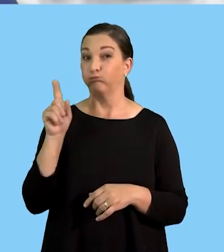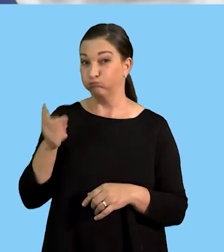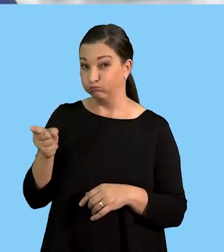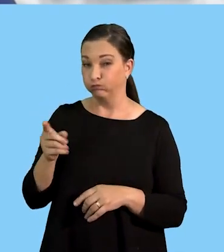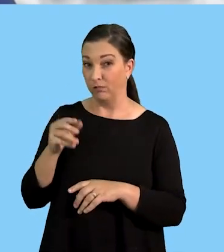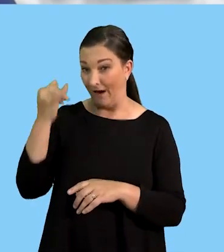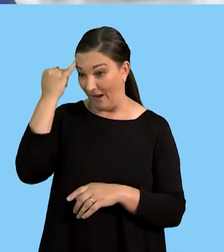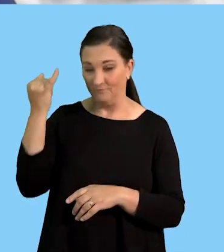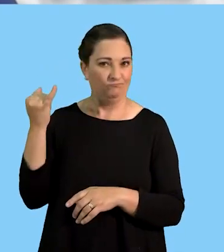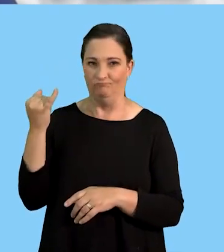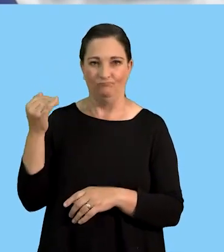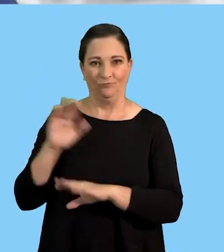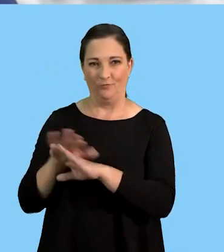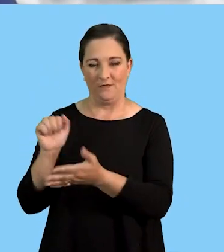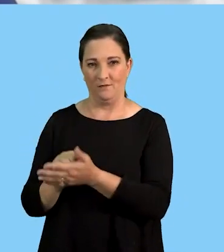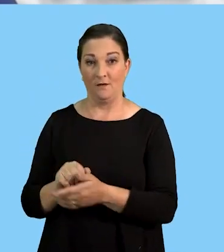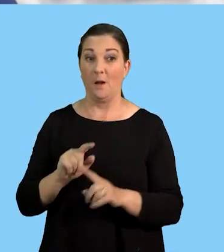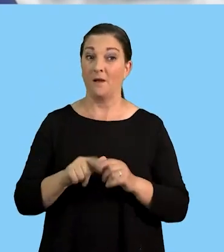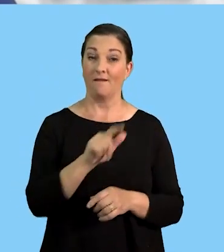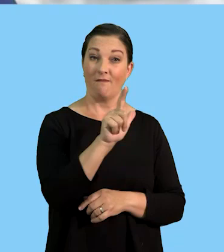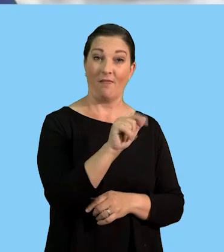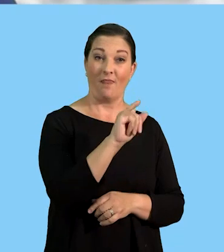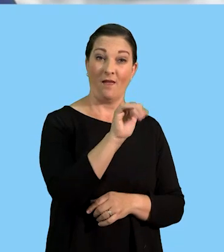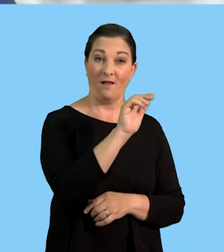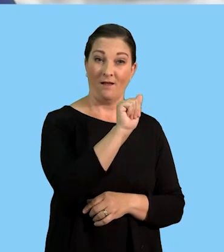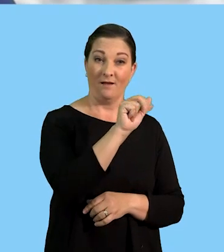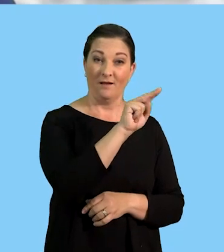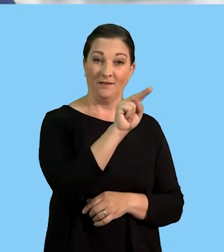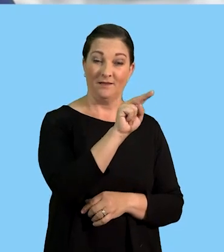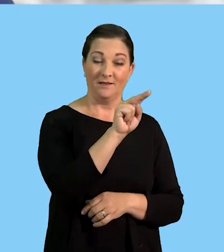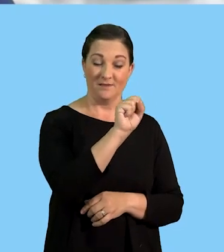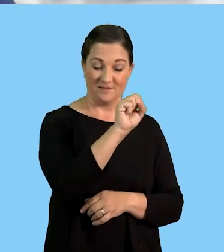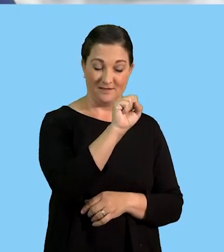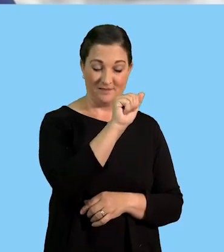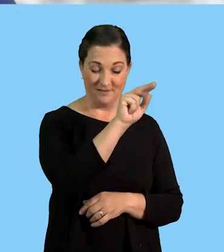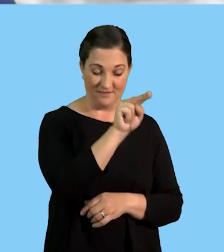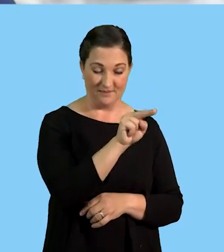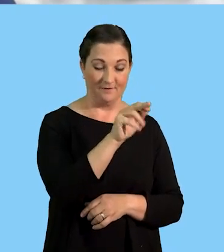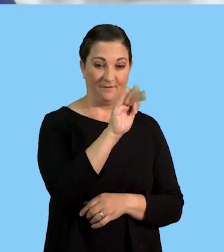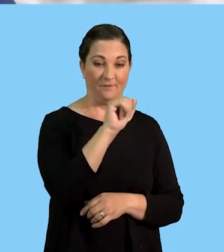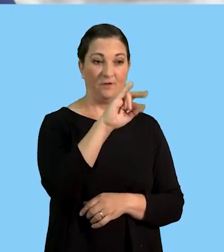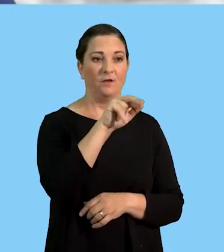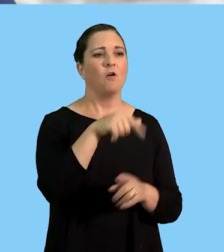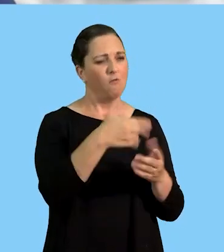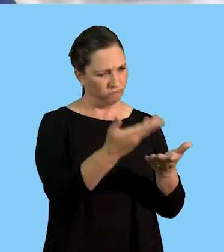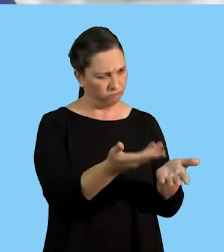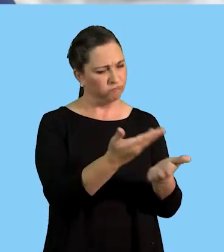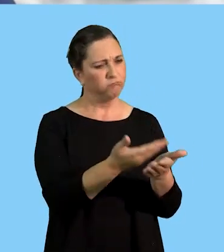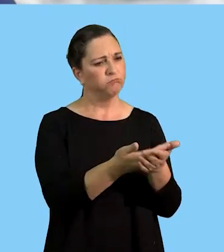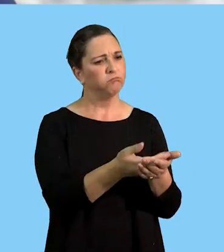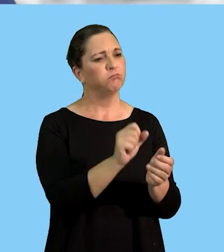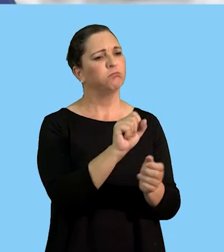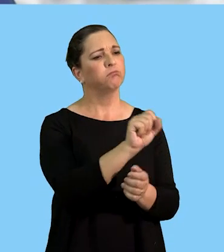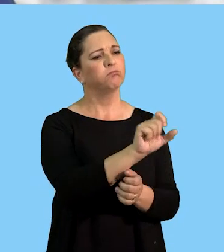contributed. And we also have your laissez-faire, which allows employees to decide on their work method. And we also have charismatic,